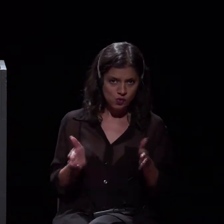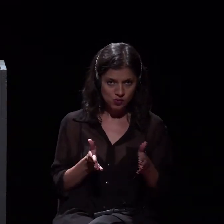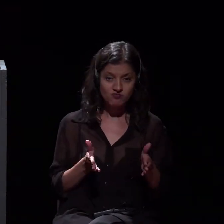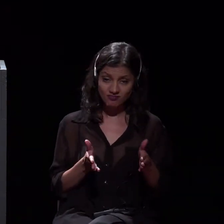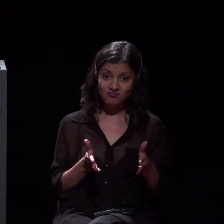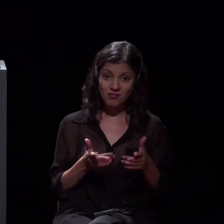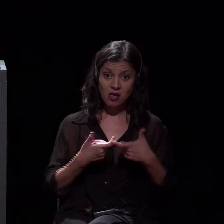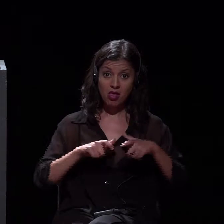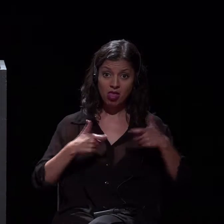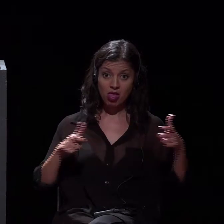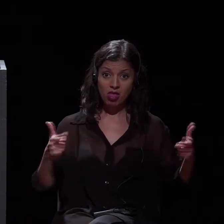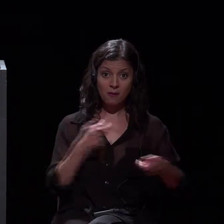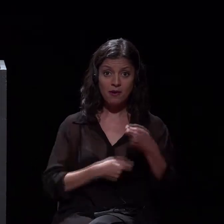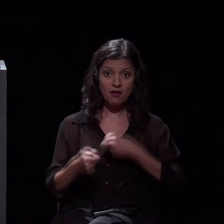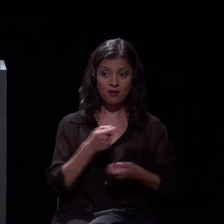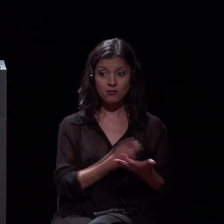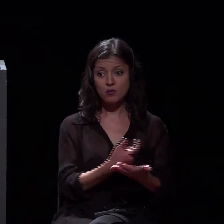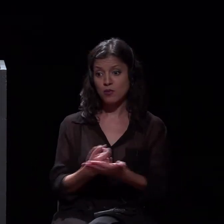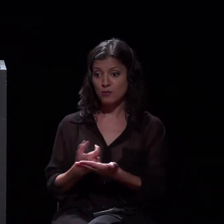communications cultures.